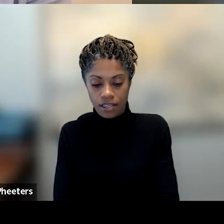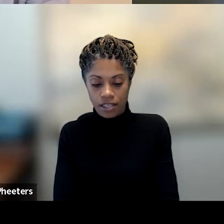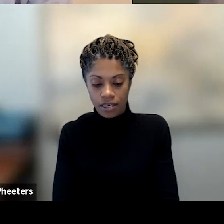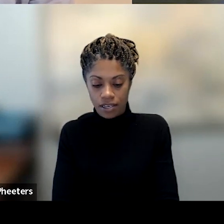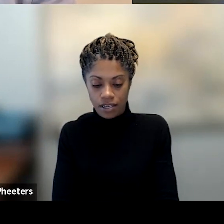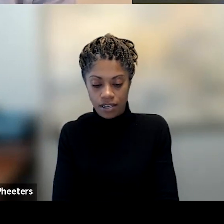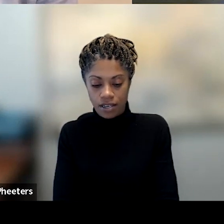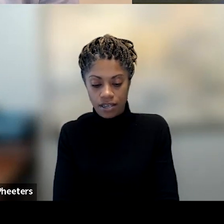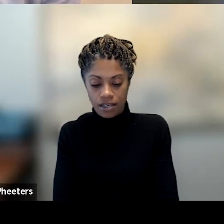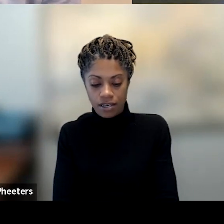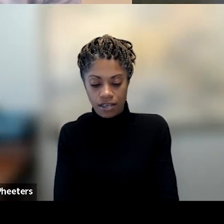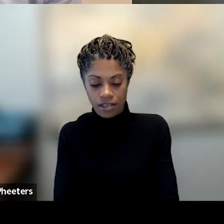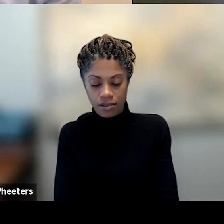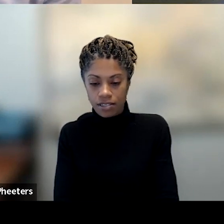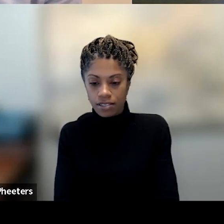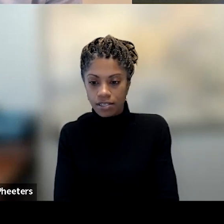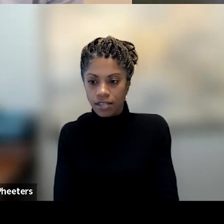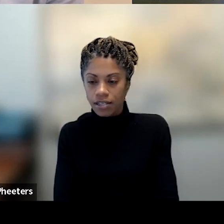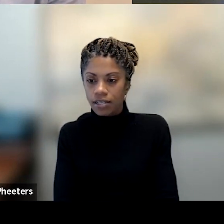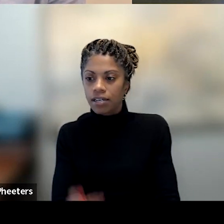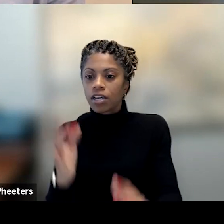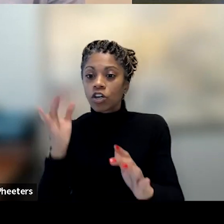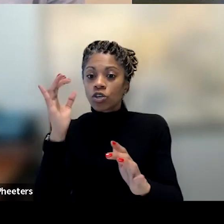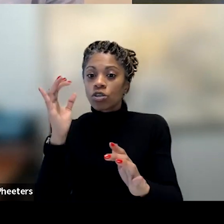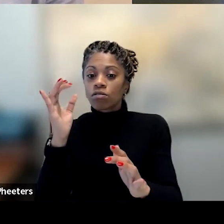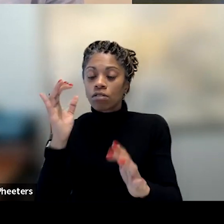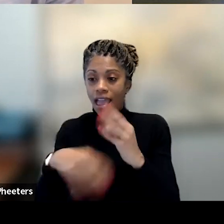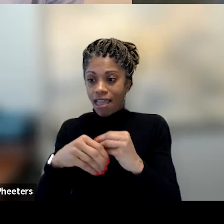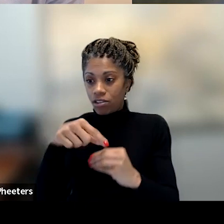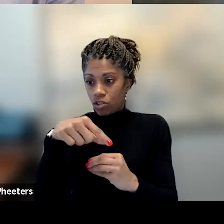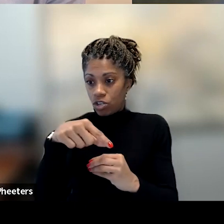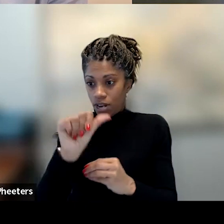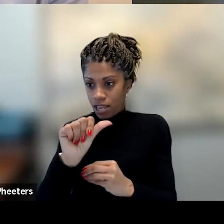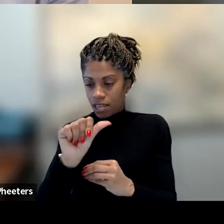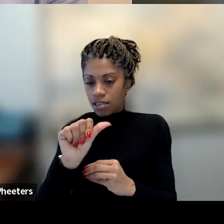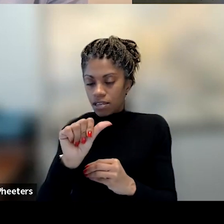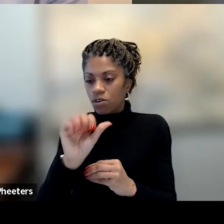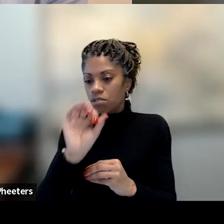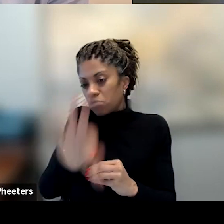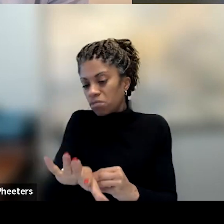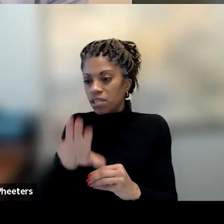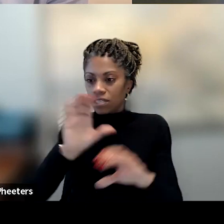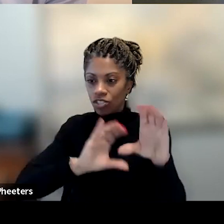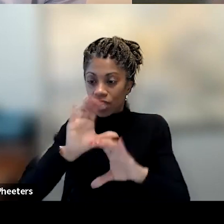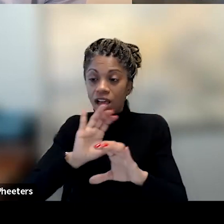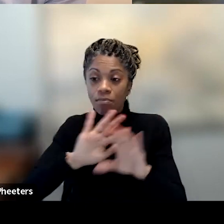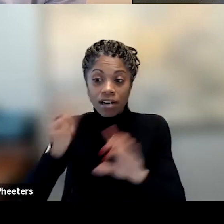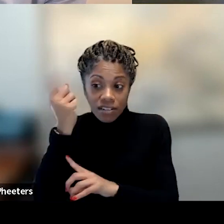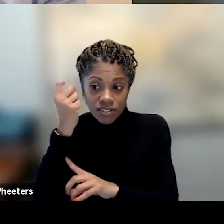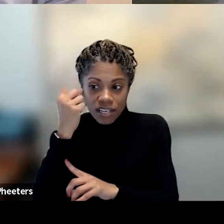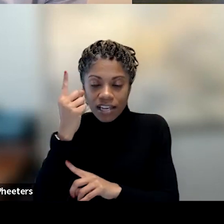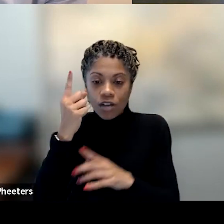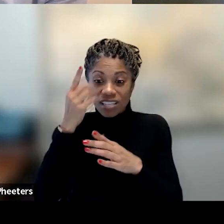get started. You can drop your questions down into Q&A, but we will be doing office hours as we've been doing. So at the